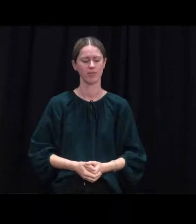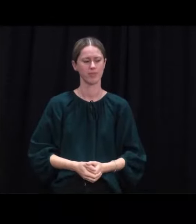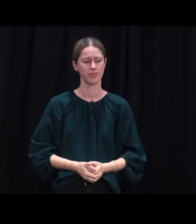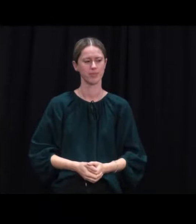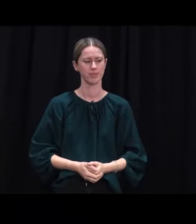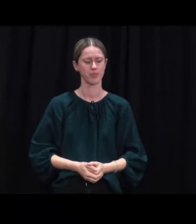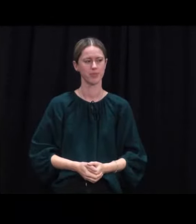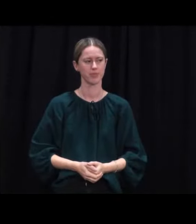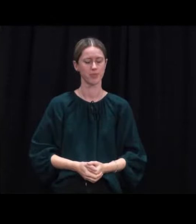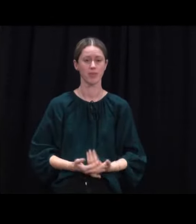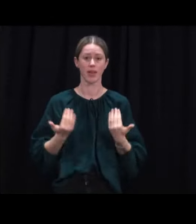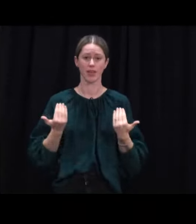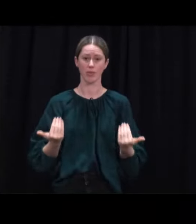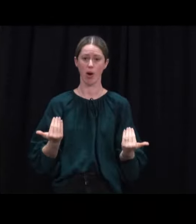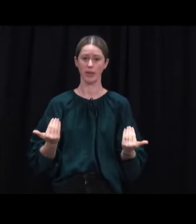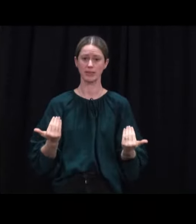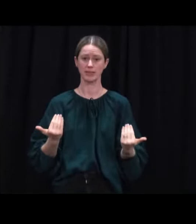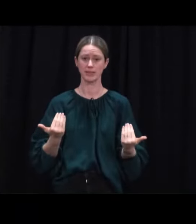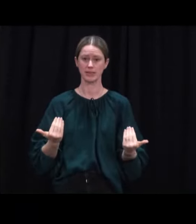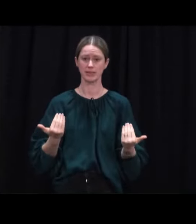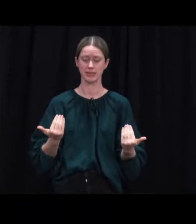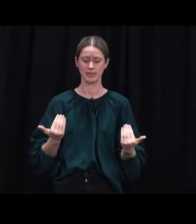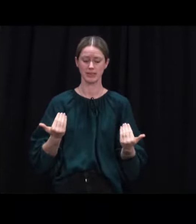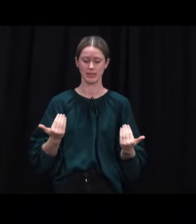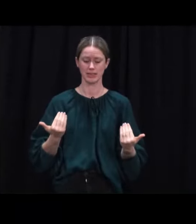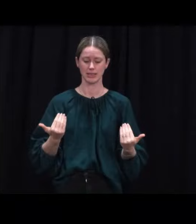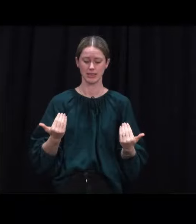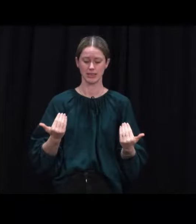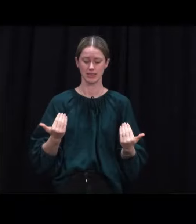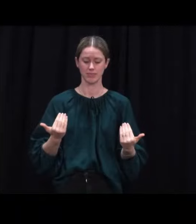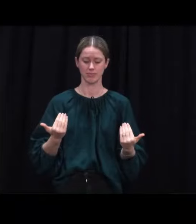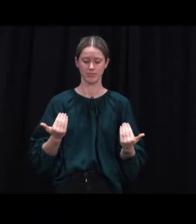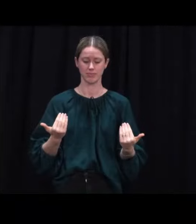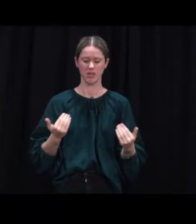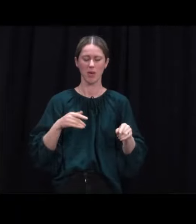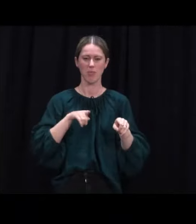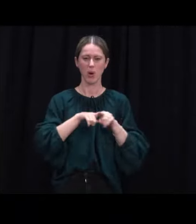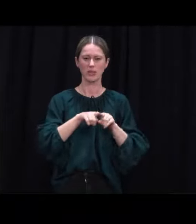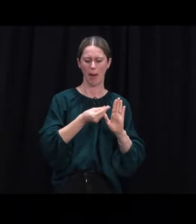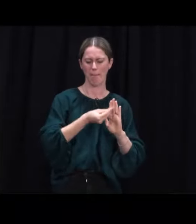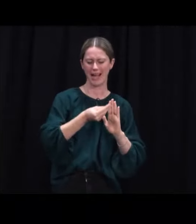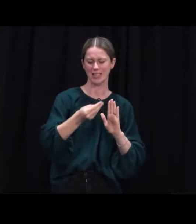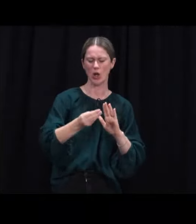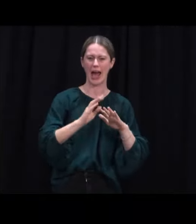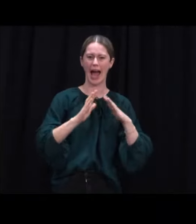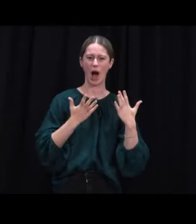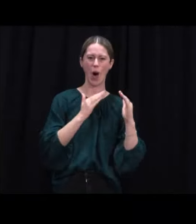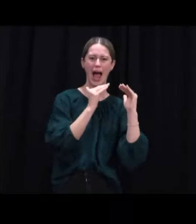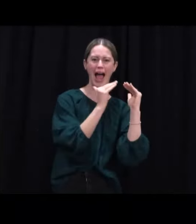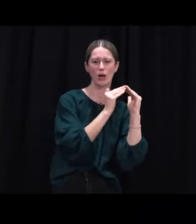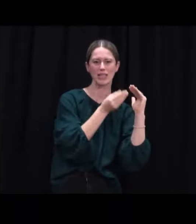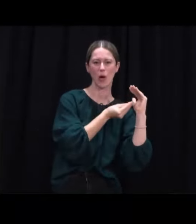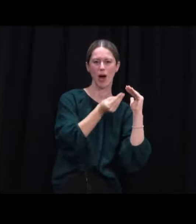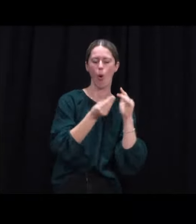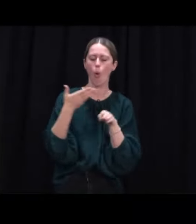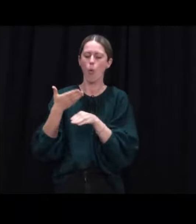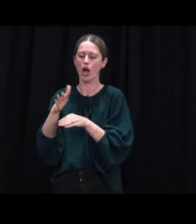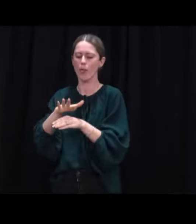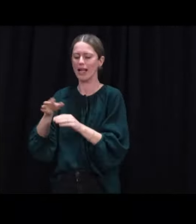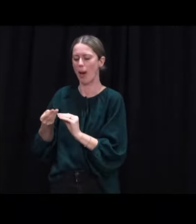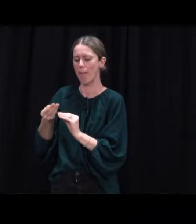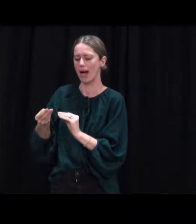At present, the majority of the links between cases are within households or workplaces. There are some cases that are identified